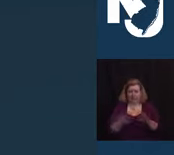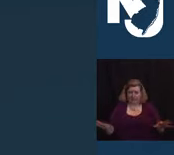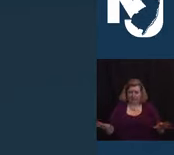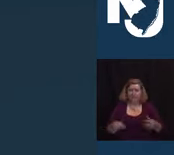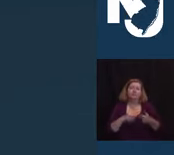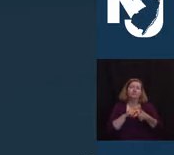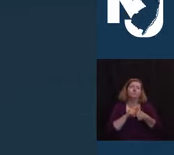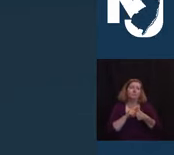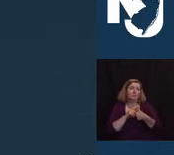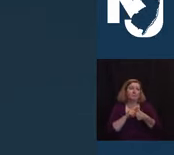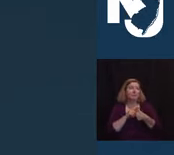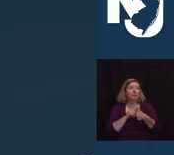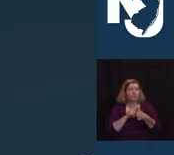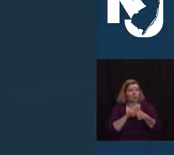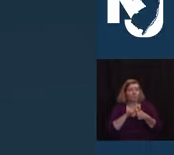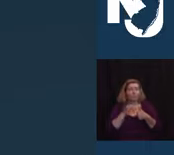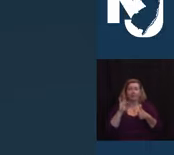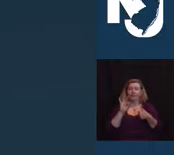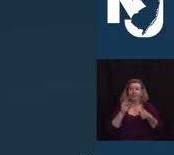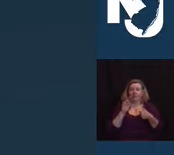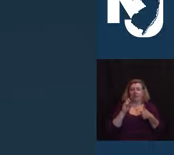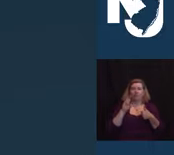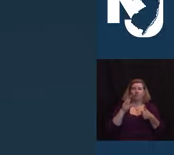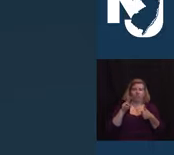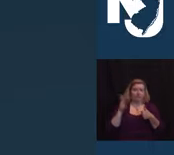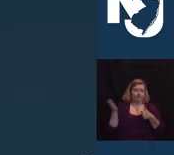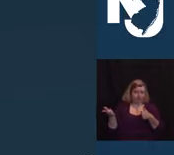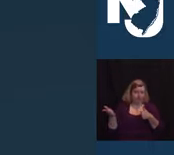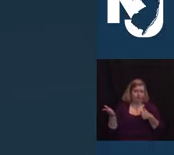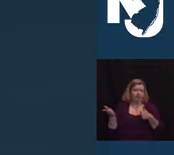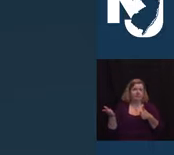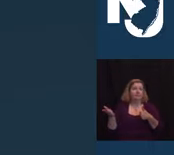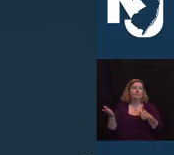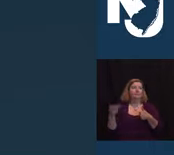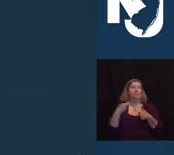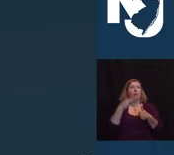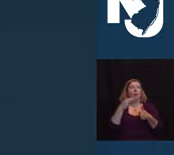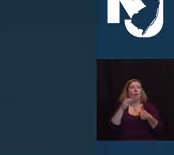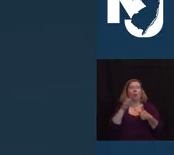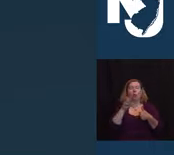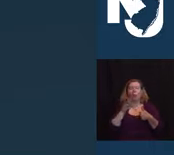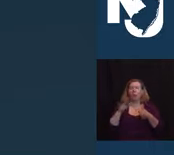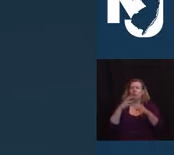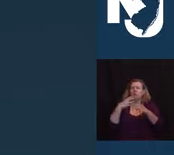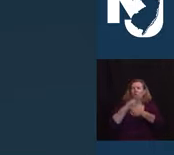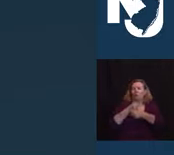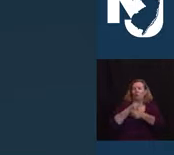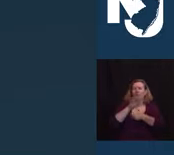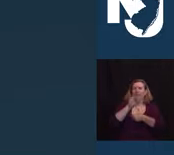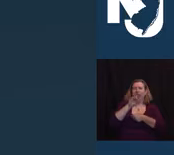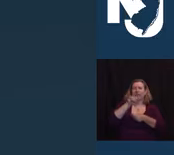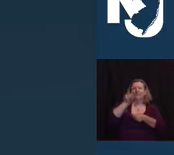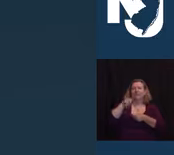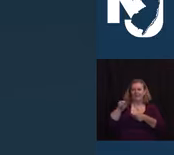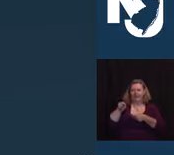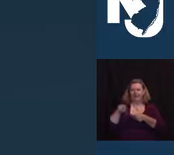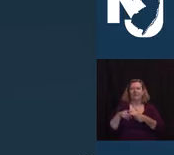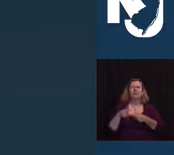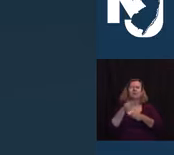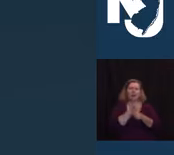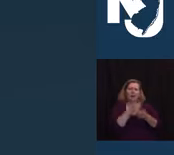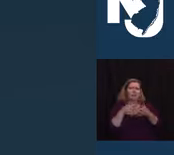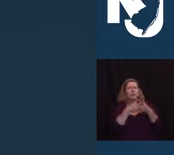Haddonfield's Frederick Fritz Holloway, a proud U.S. Army veteran who served during the Korean